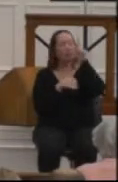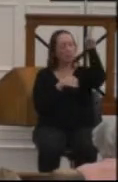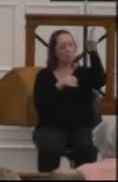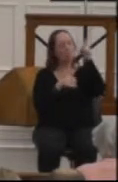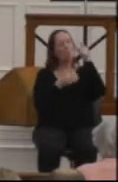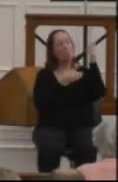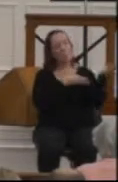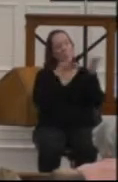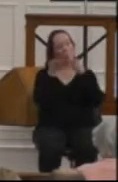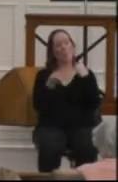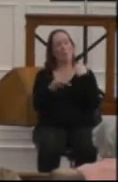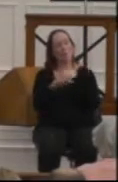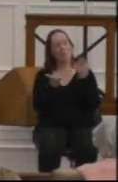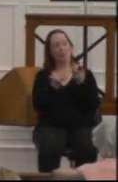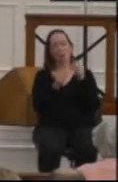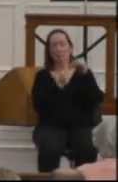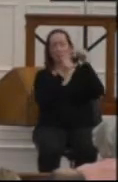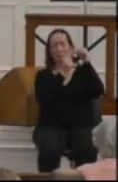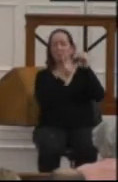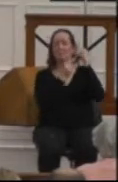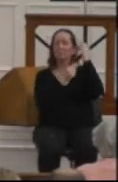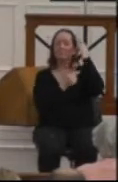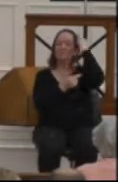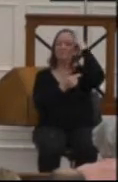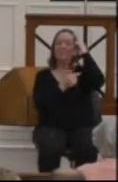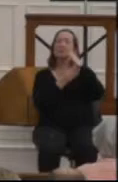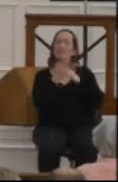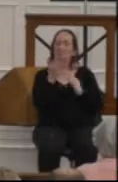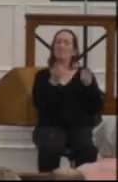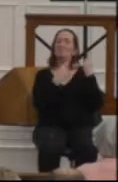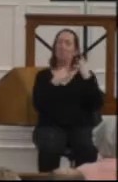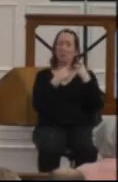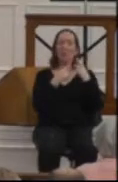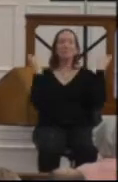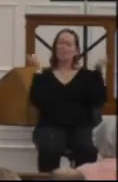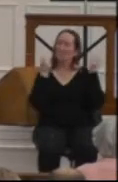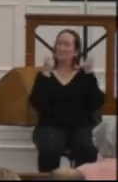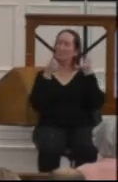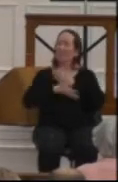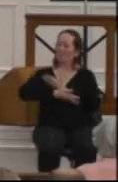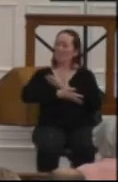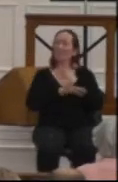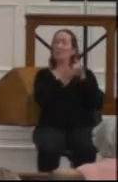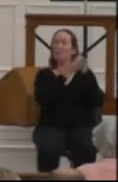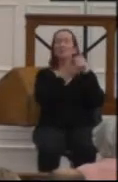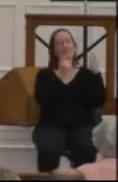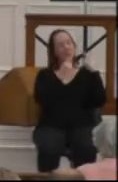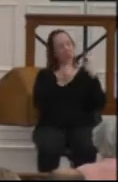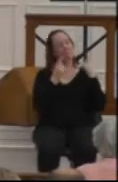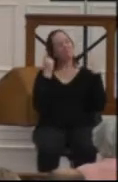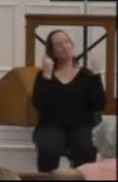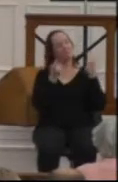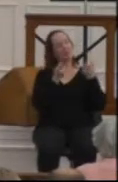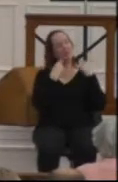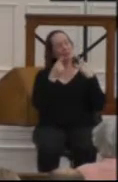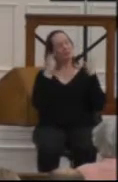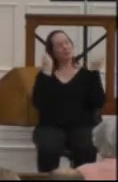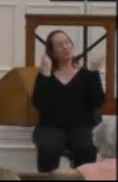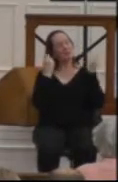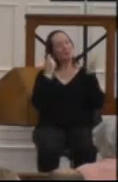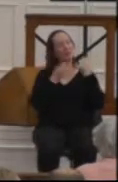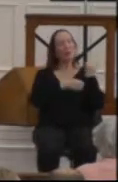purpose. Oh, some came to celebrate a baby dedication. Some came to celebrate a